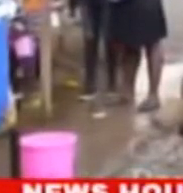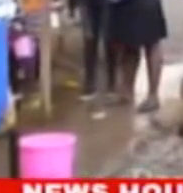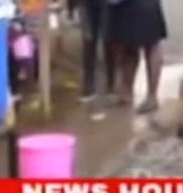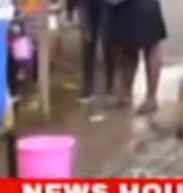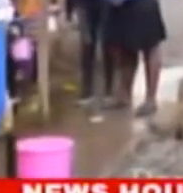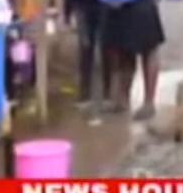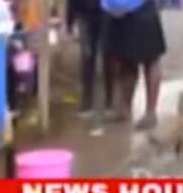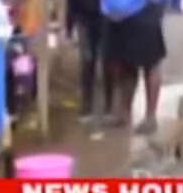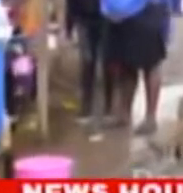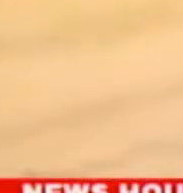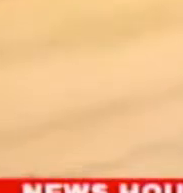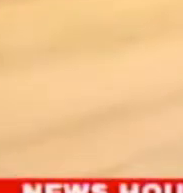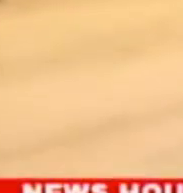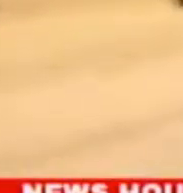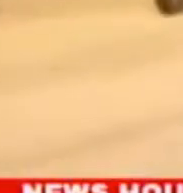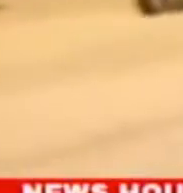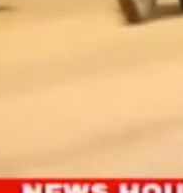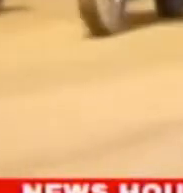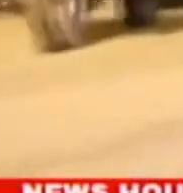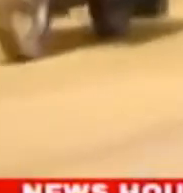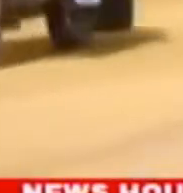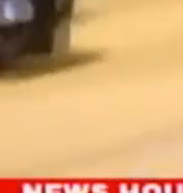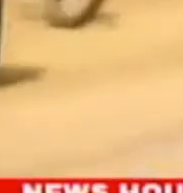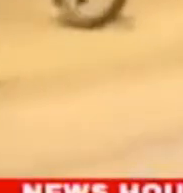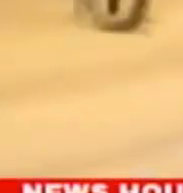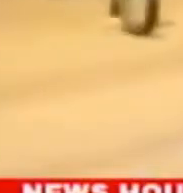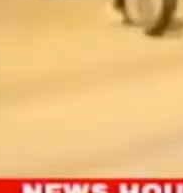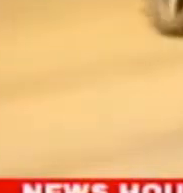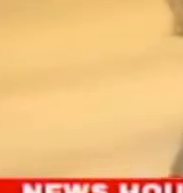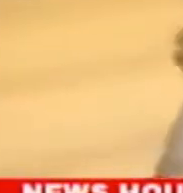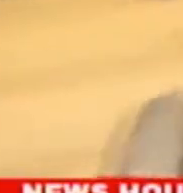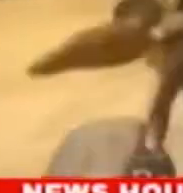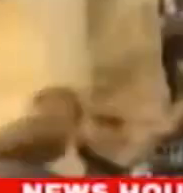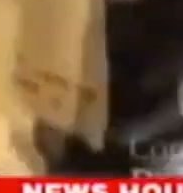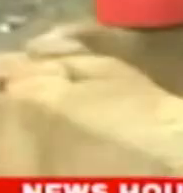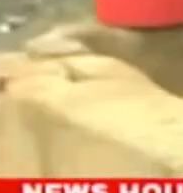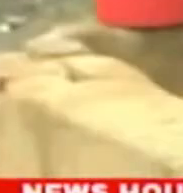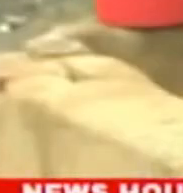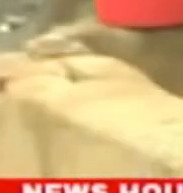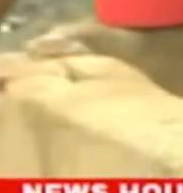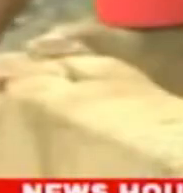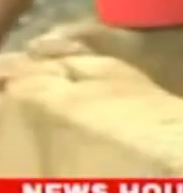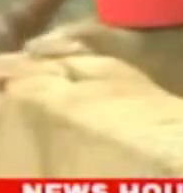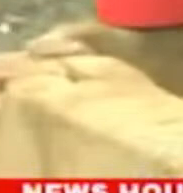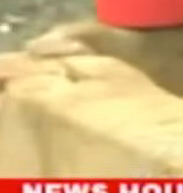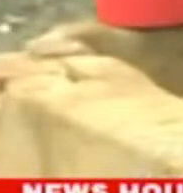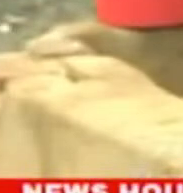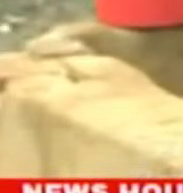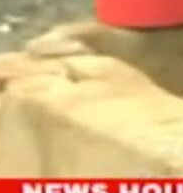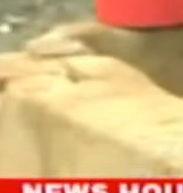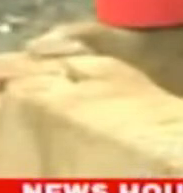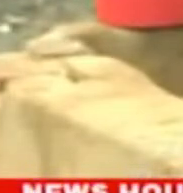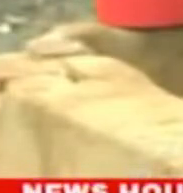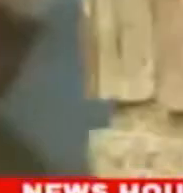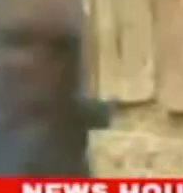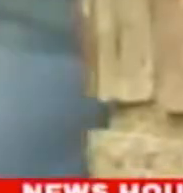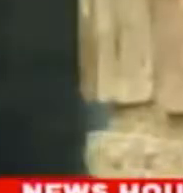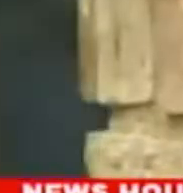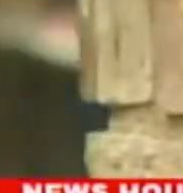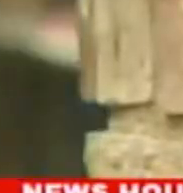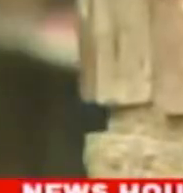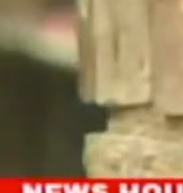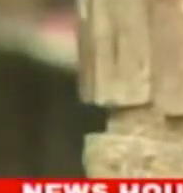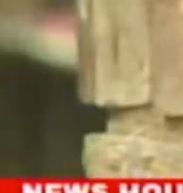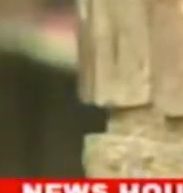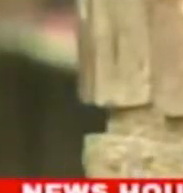And the African Union has started an ambitious initiative to increase testing for coronavirus across the continent to